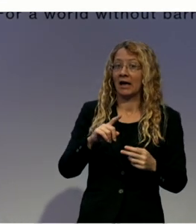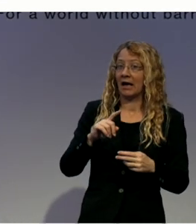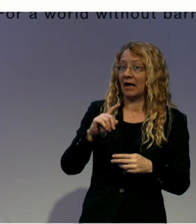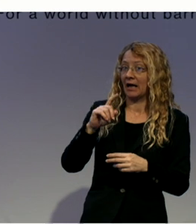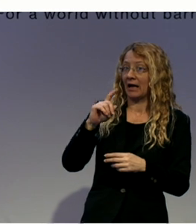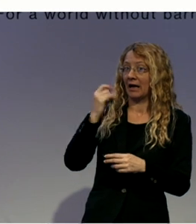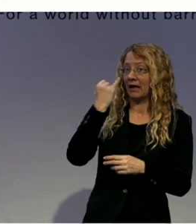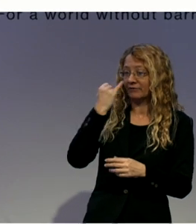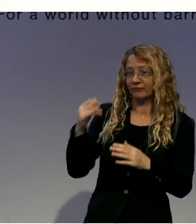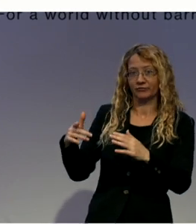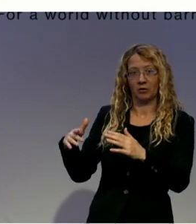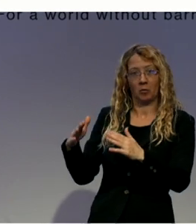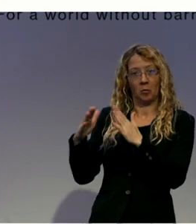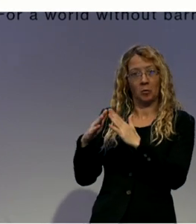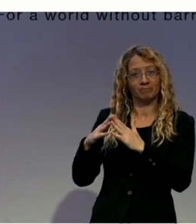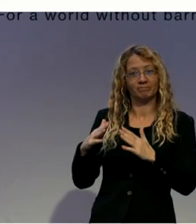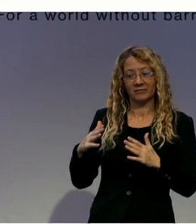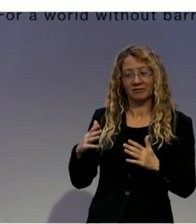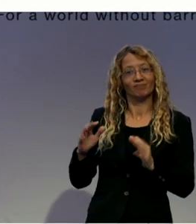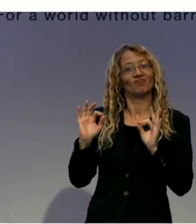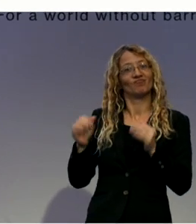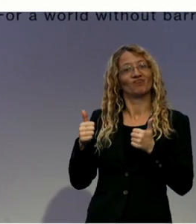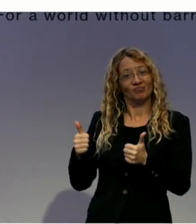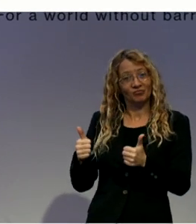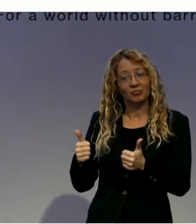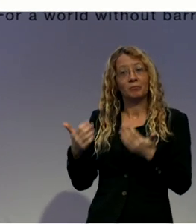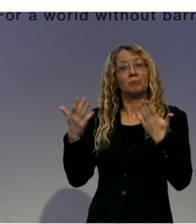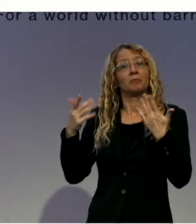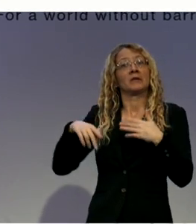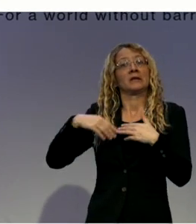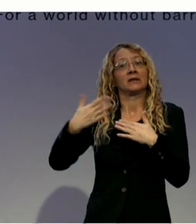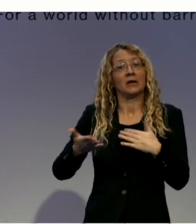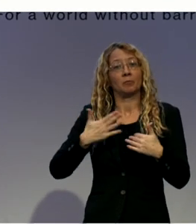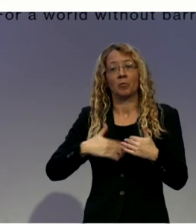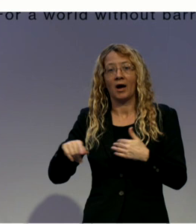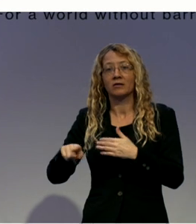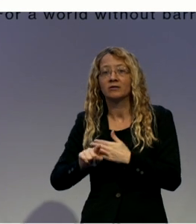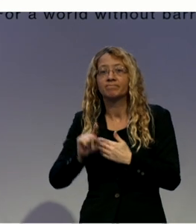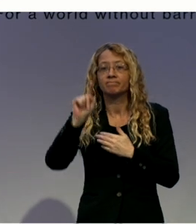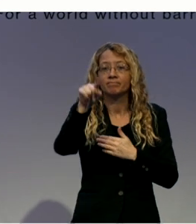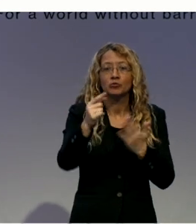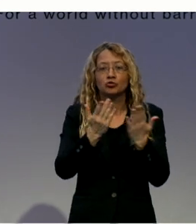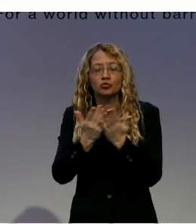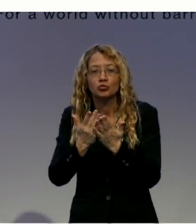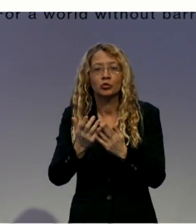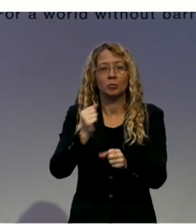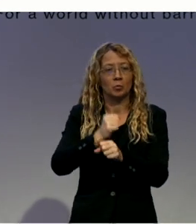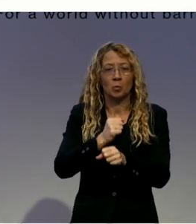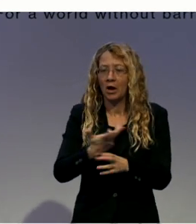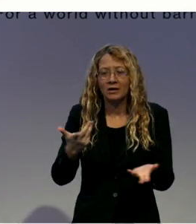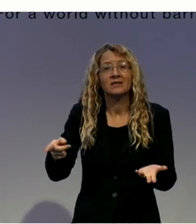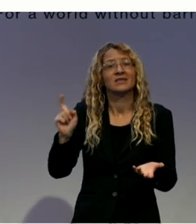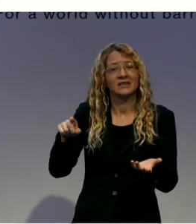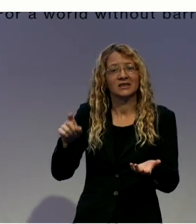you're gonna go, for example, to school, or you're gonna go to work. Then you need a transportation system. So we developed accessible transportation